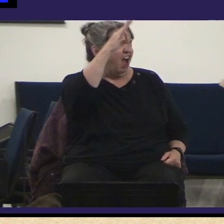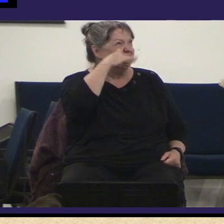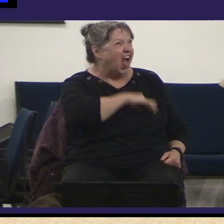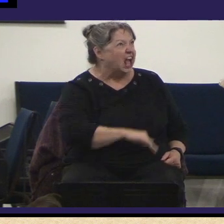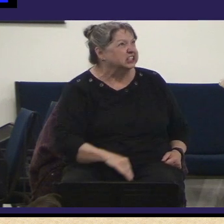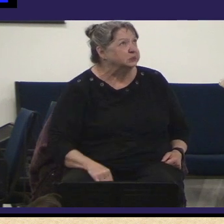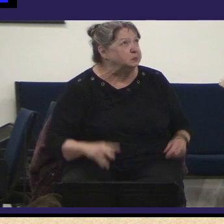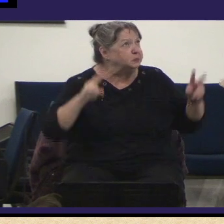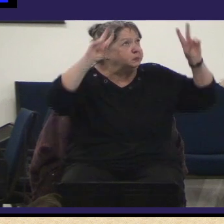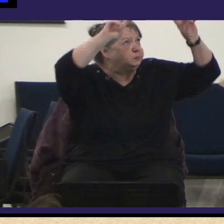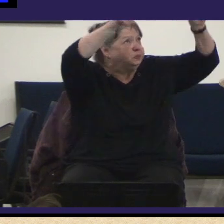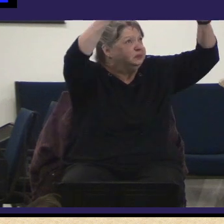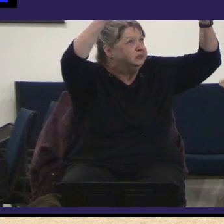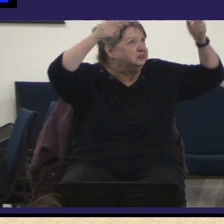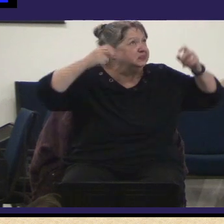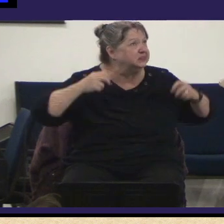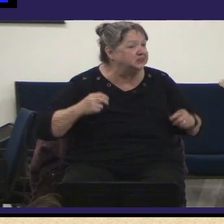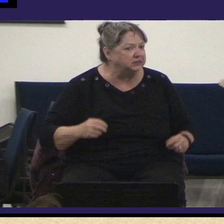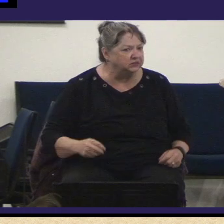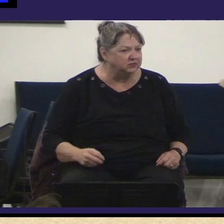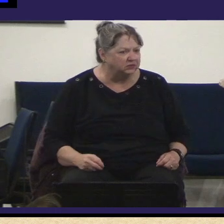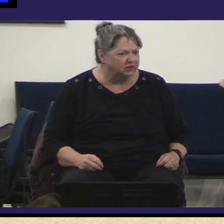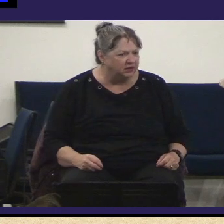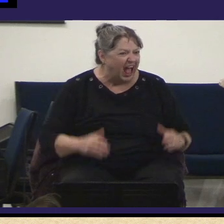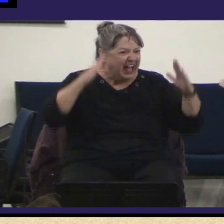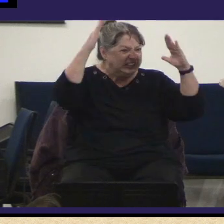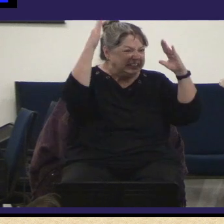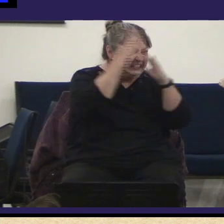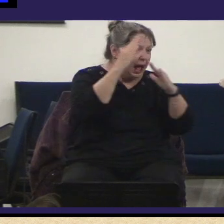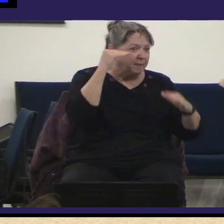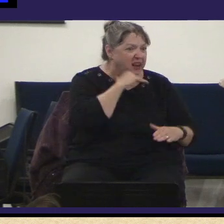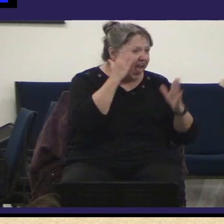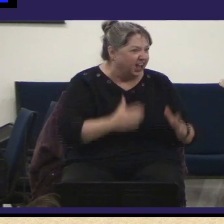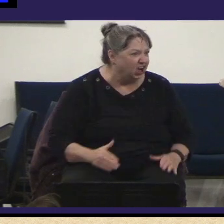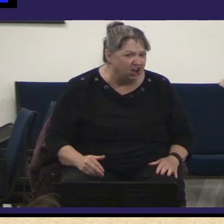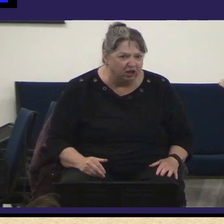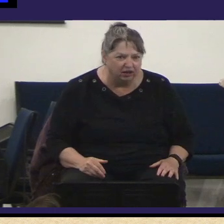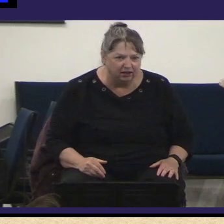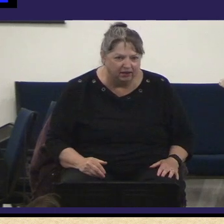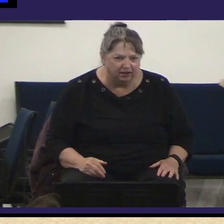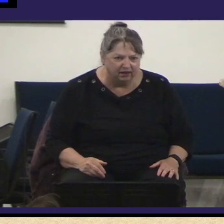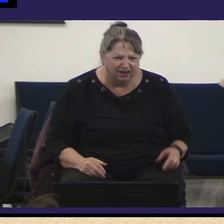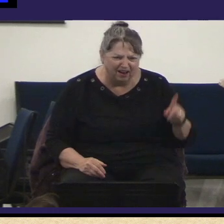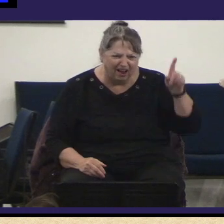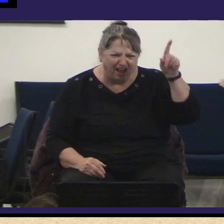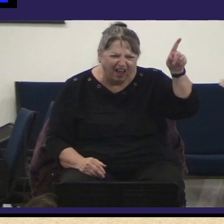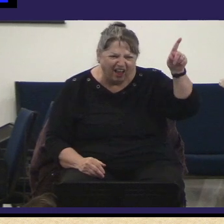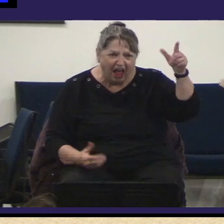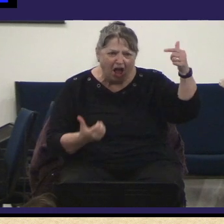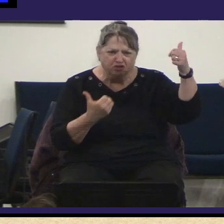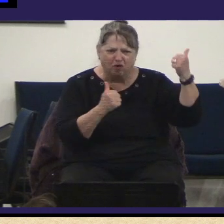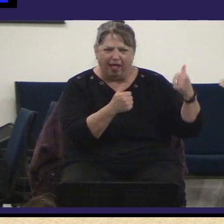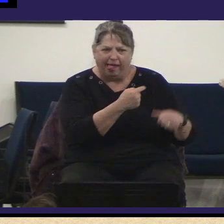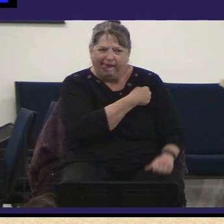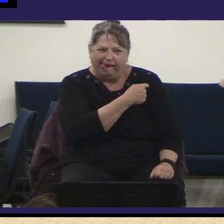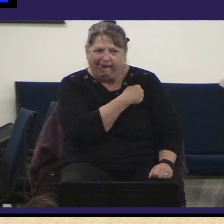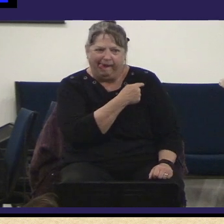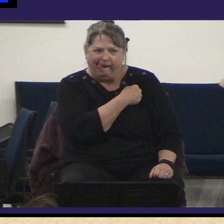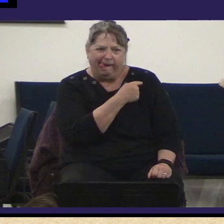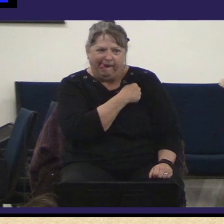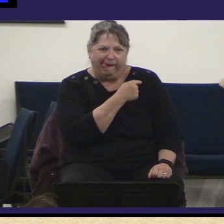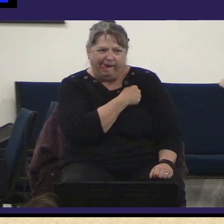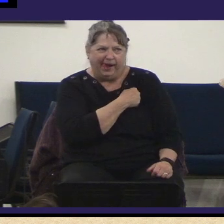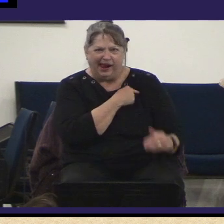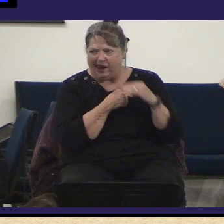He's the father of lies. He's the one that brings lies of deception. And church, it is so important that we know who we are. We need to